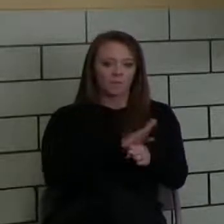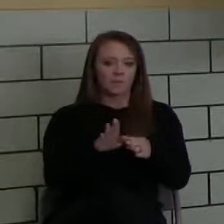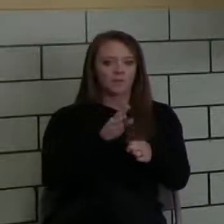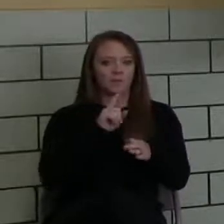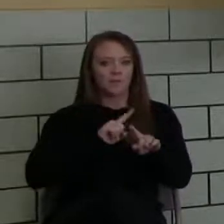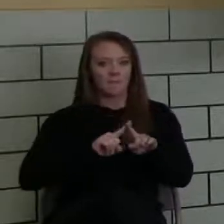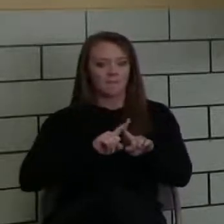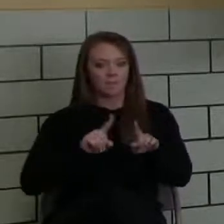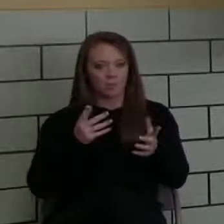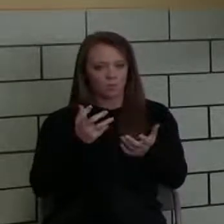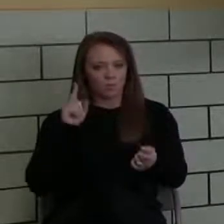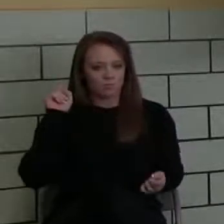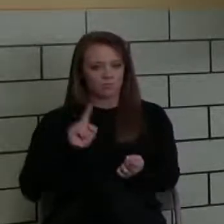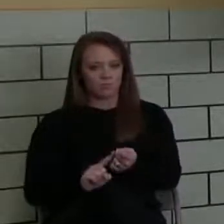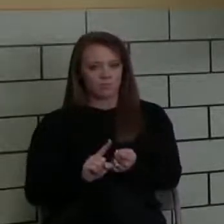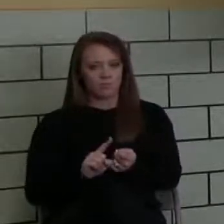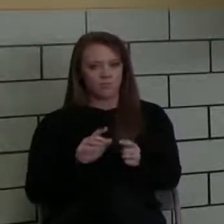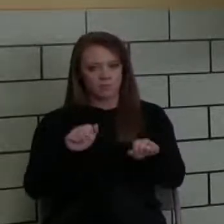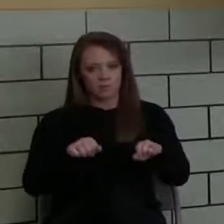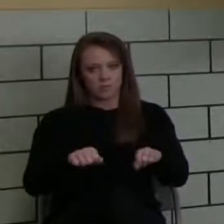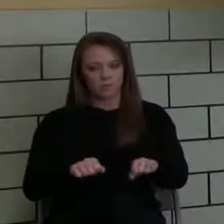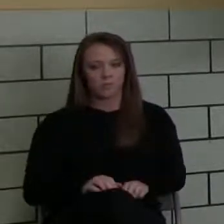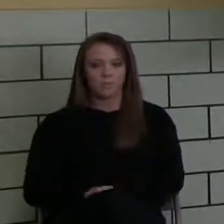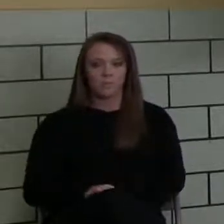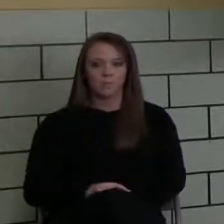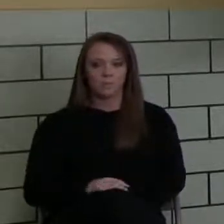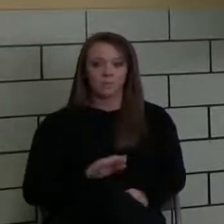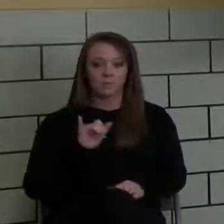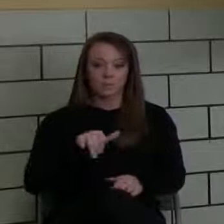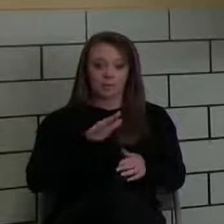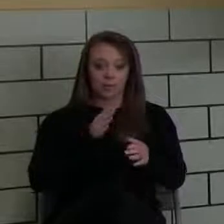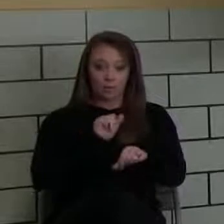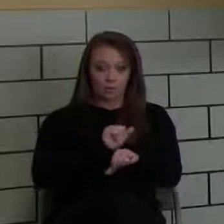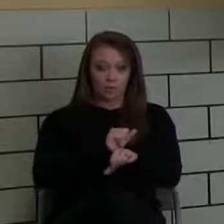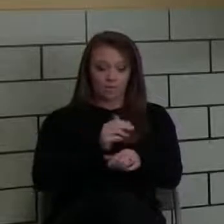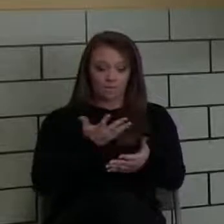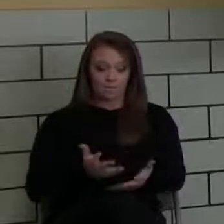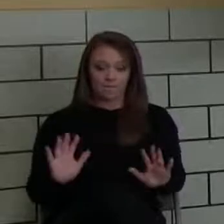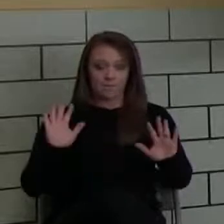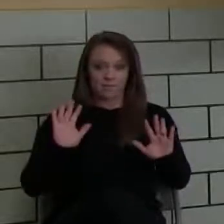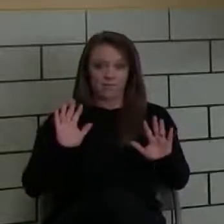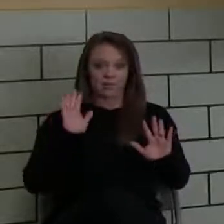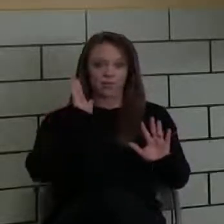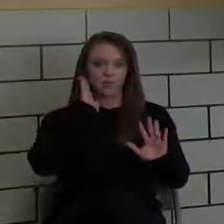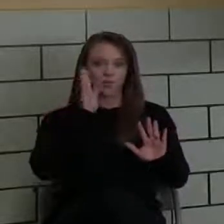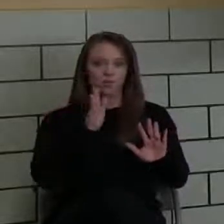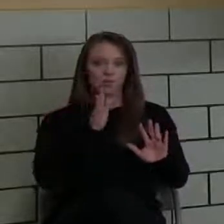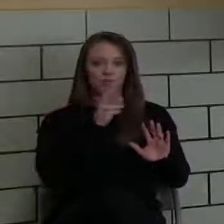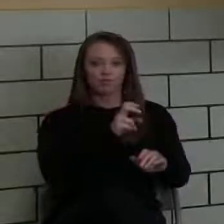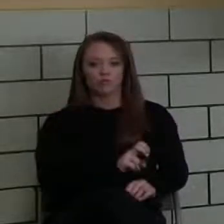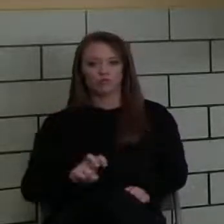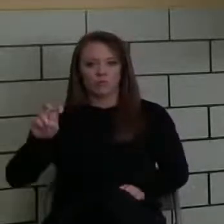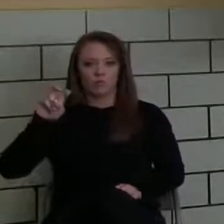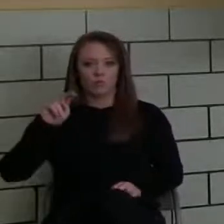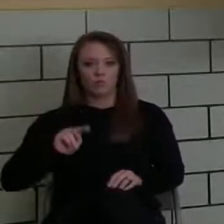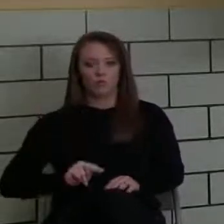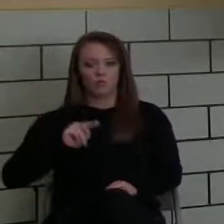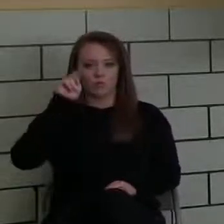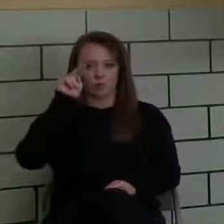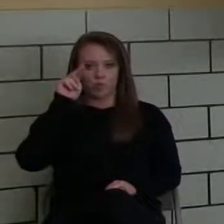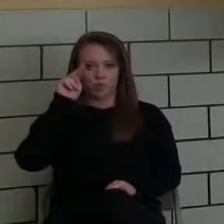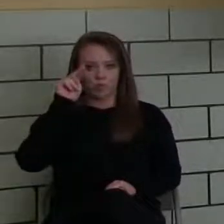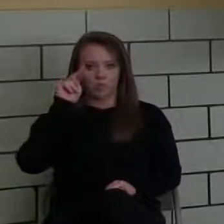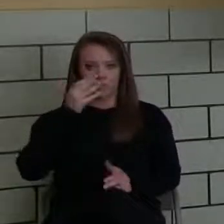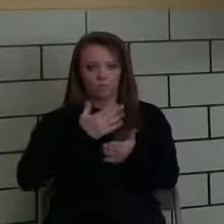Once that work is done, we simply move to the north side of the road. So we flip traffic, we push it